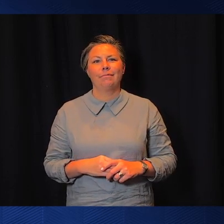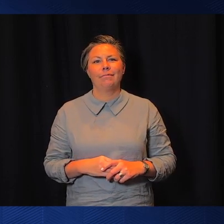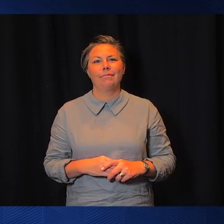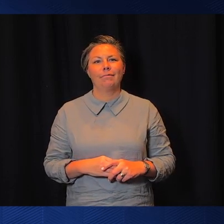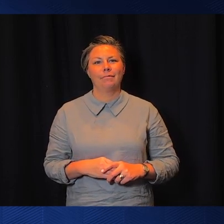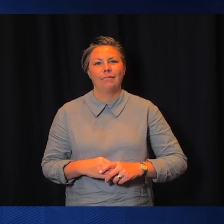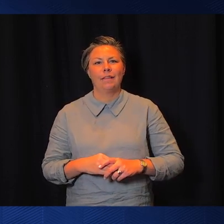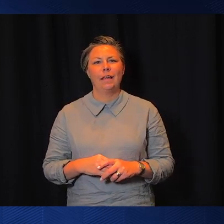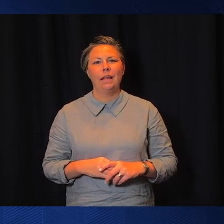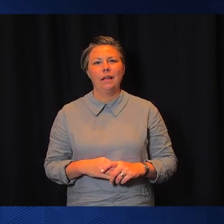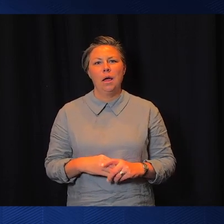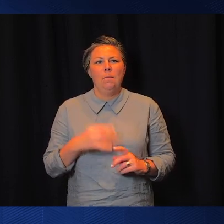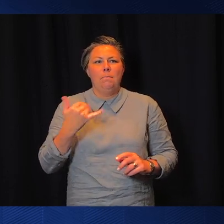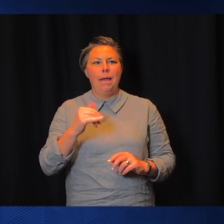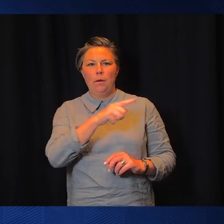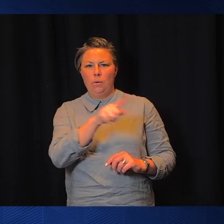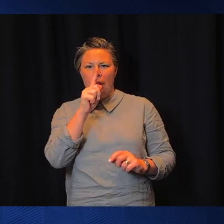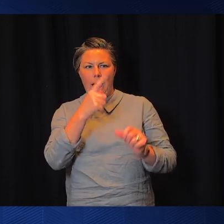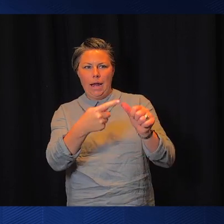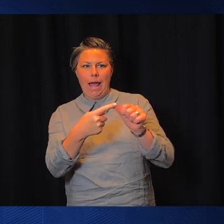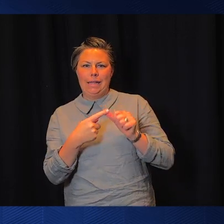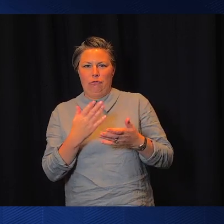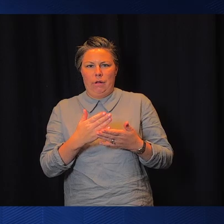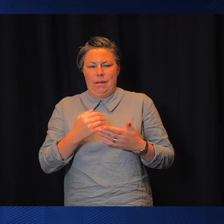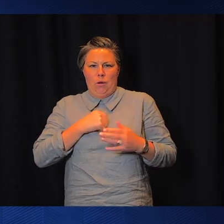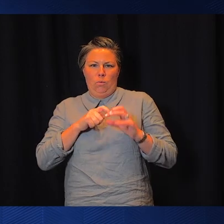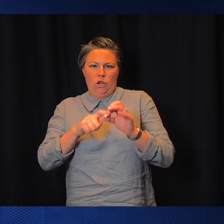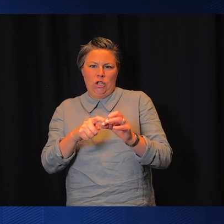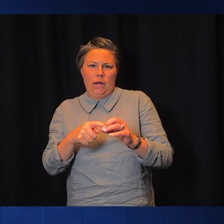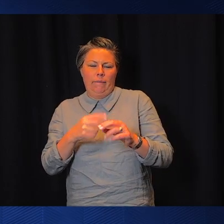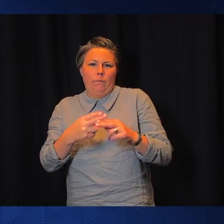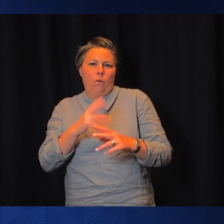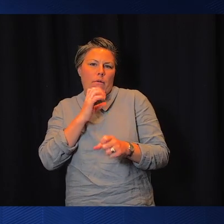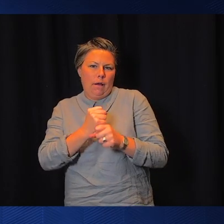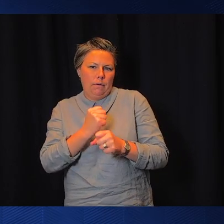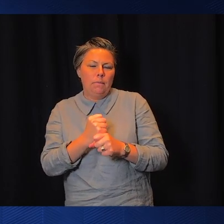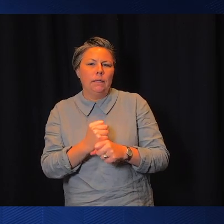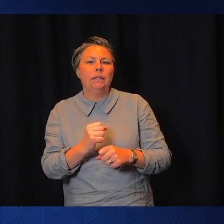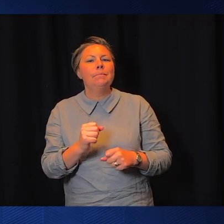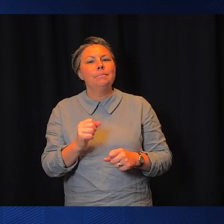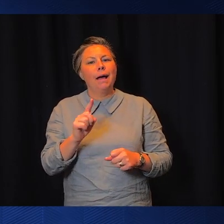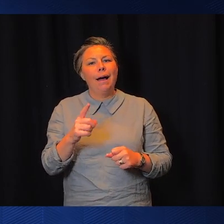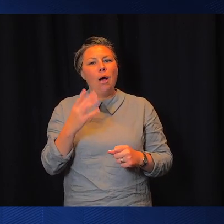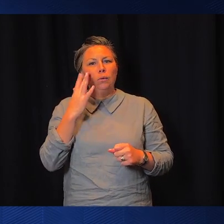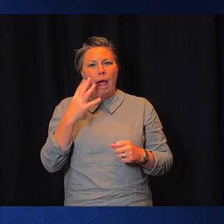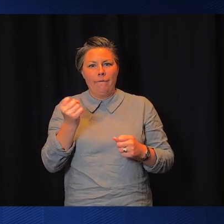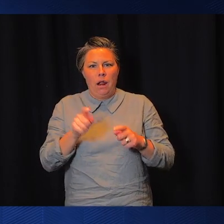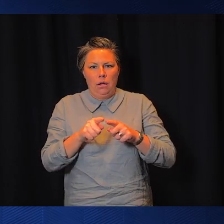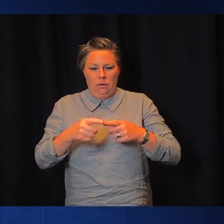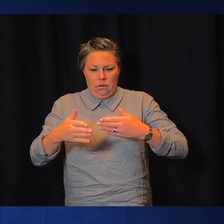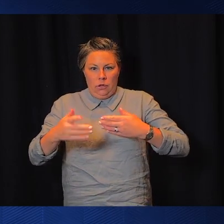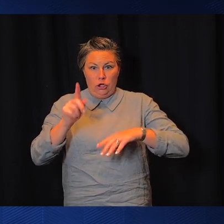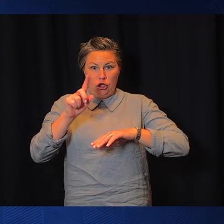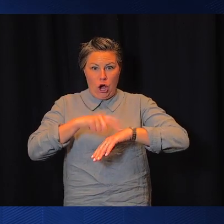and maybe this won't be answered by you, but from your governments. There's really some difficulty when it comes to logistics. When you